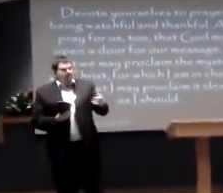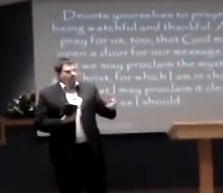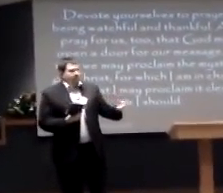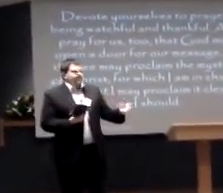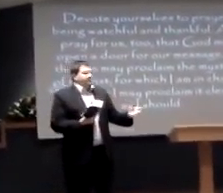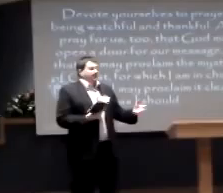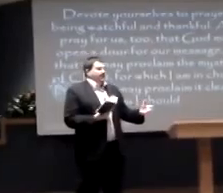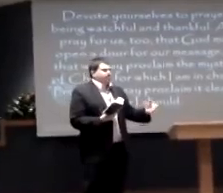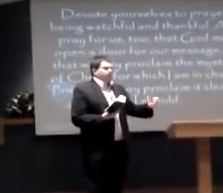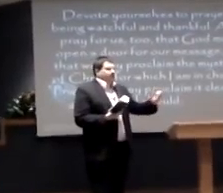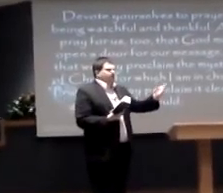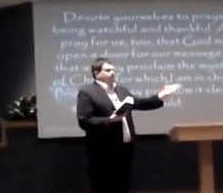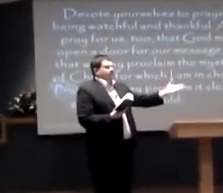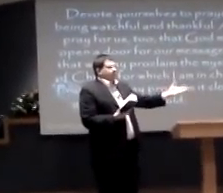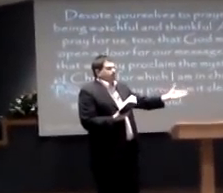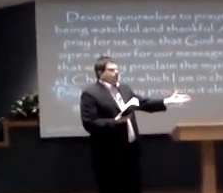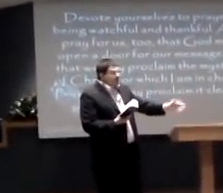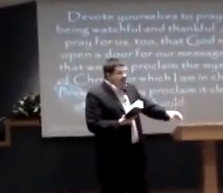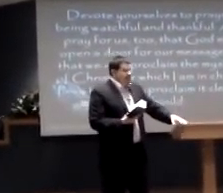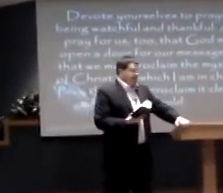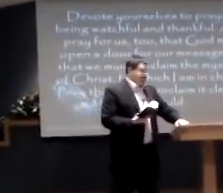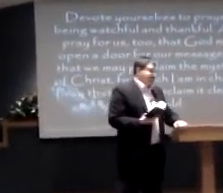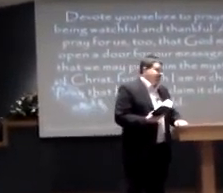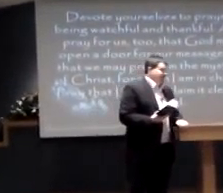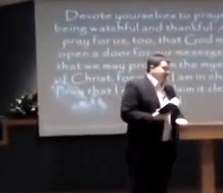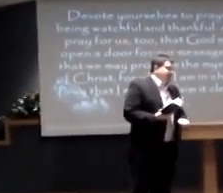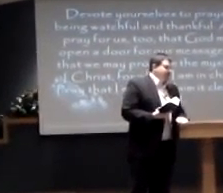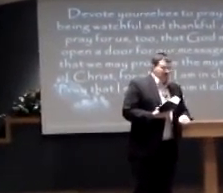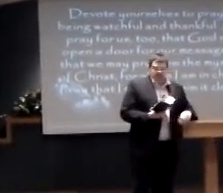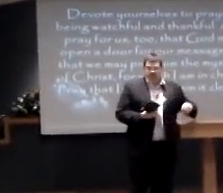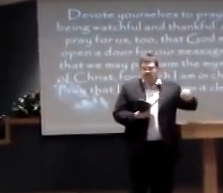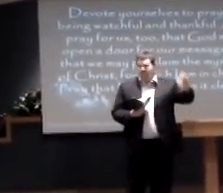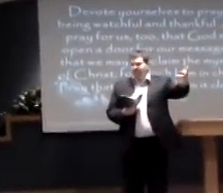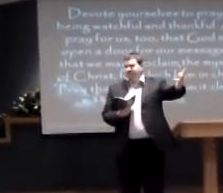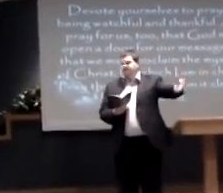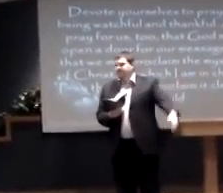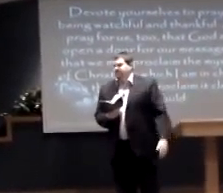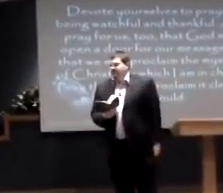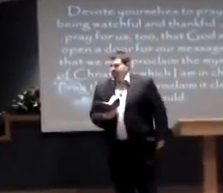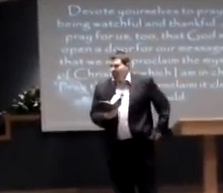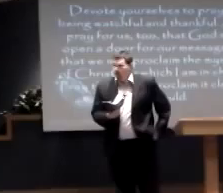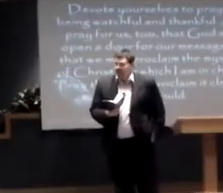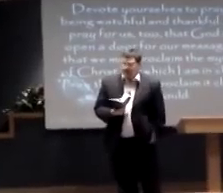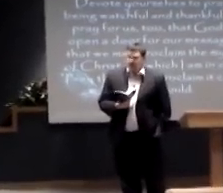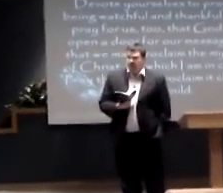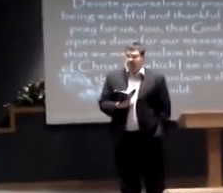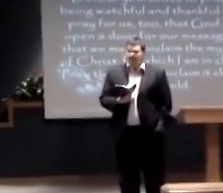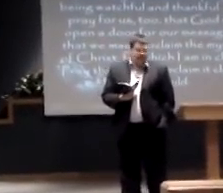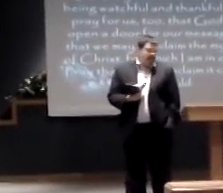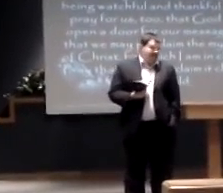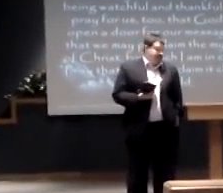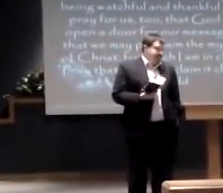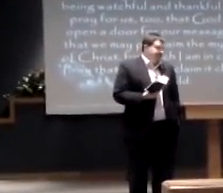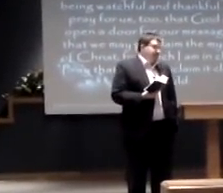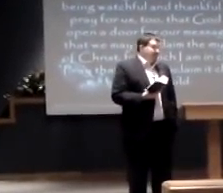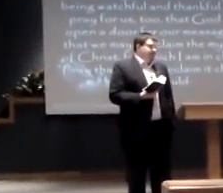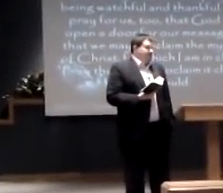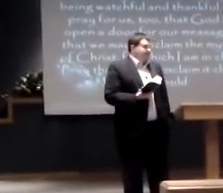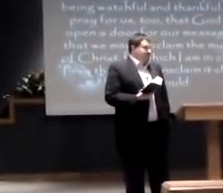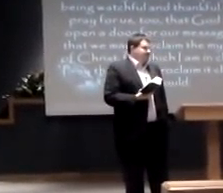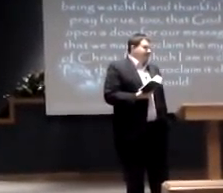Sometimes that opening the door takes place when you go into Circle K. Sometimes it takes place at the ball game on Friday